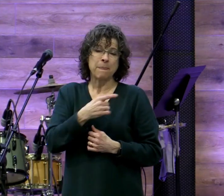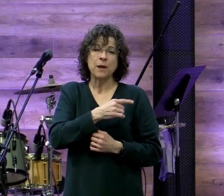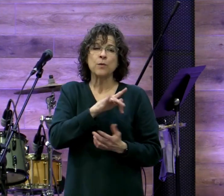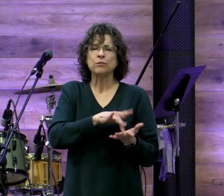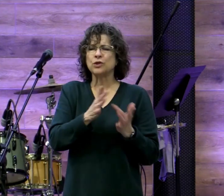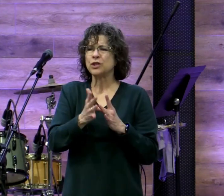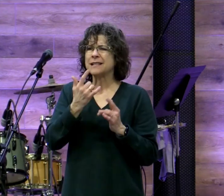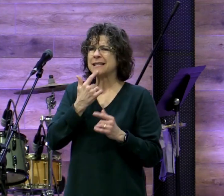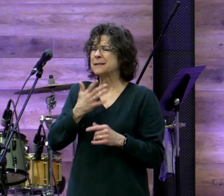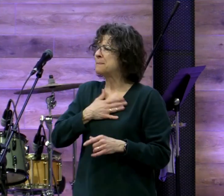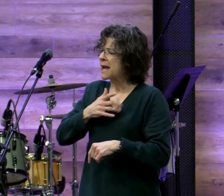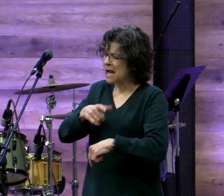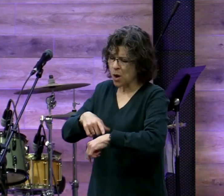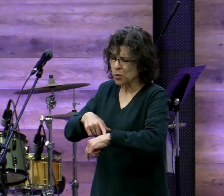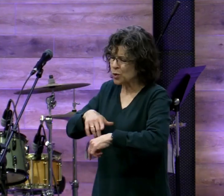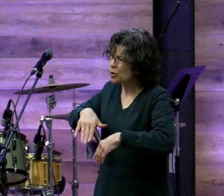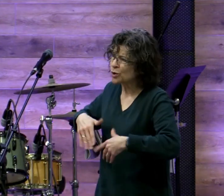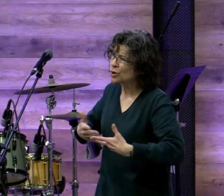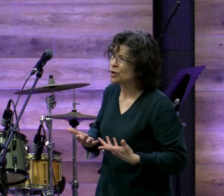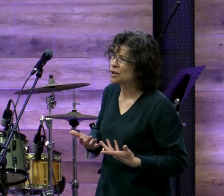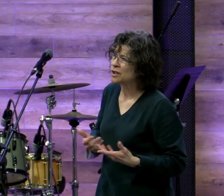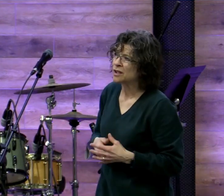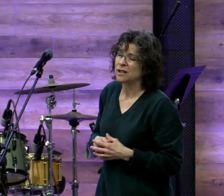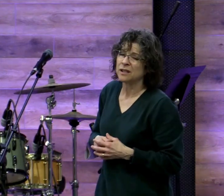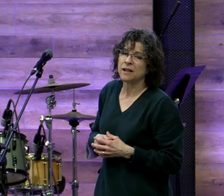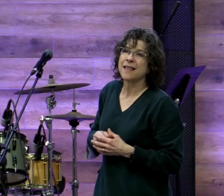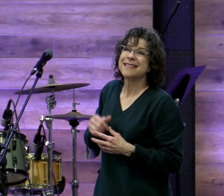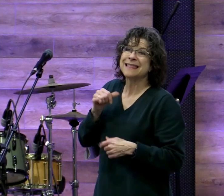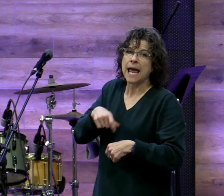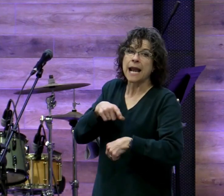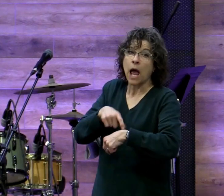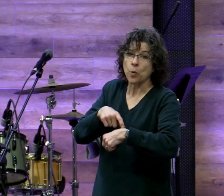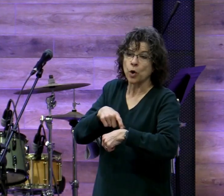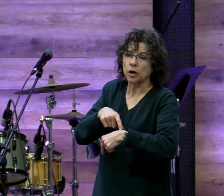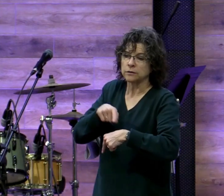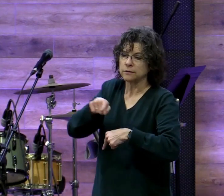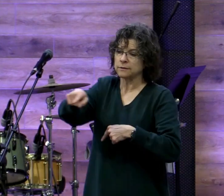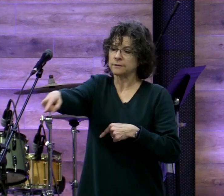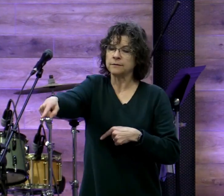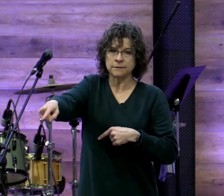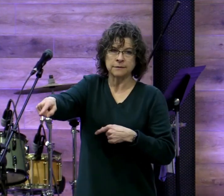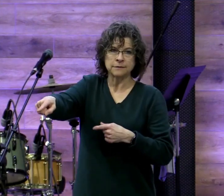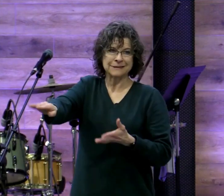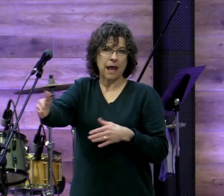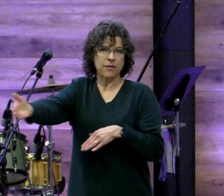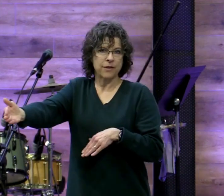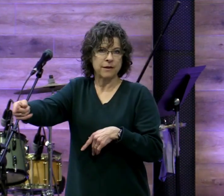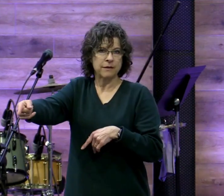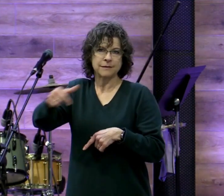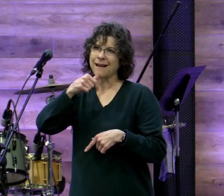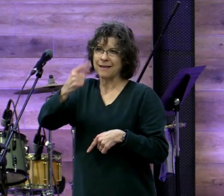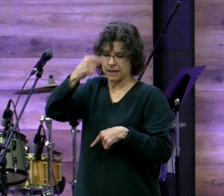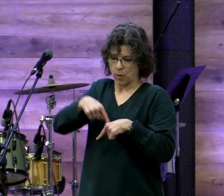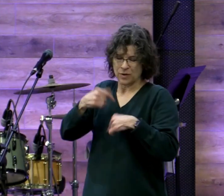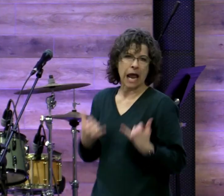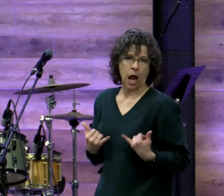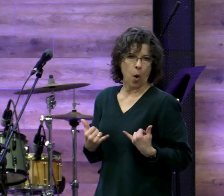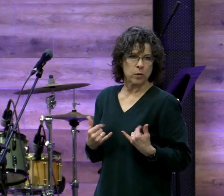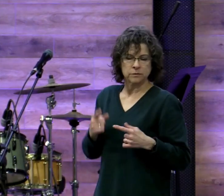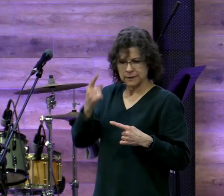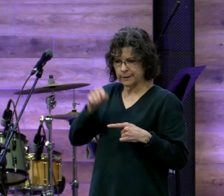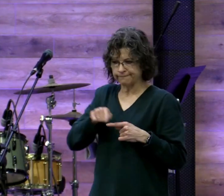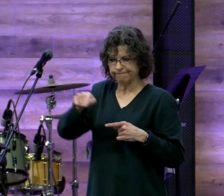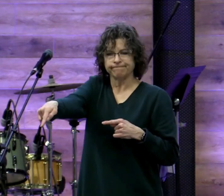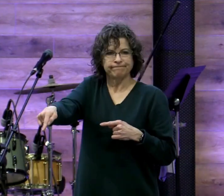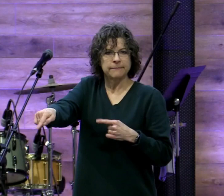has not yet come, it is to that hour that he looks in the middle of this celebration, the hour of his death, the hour where